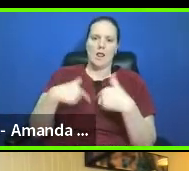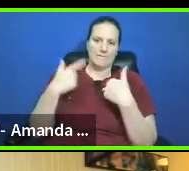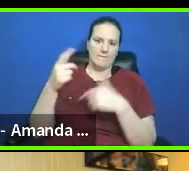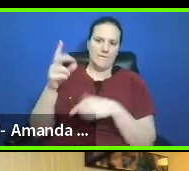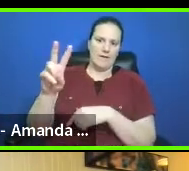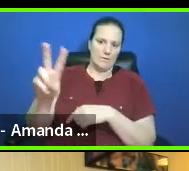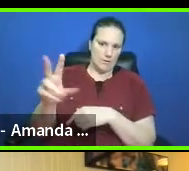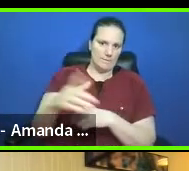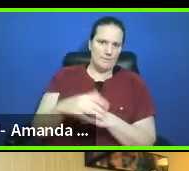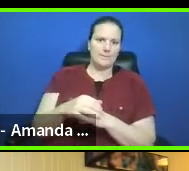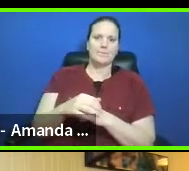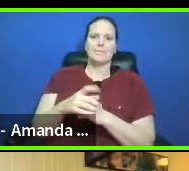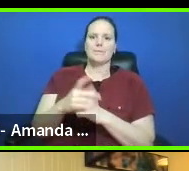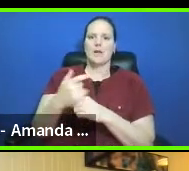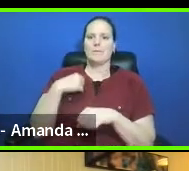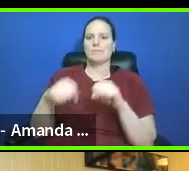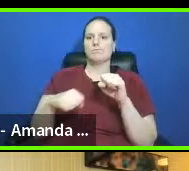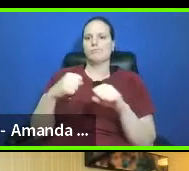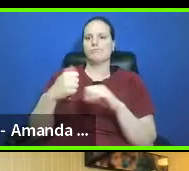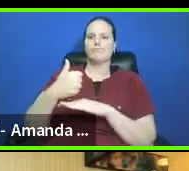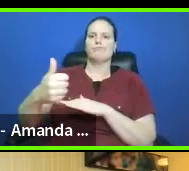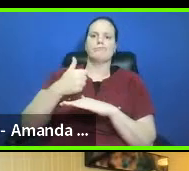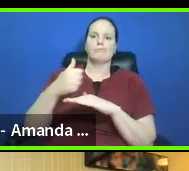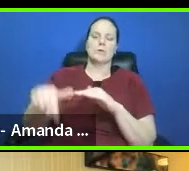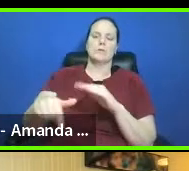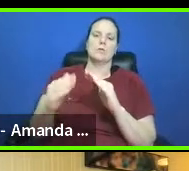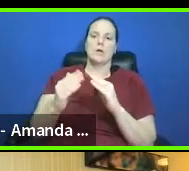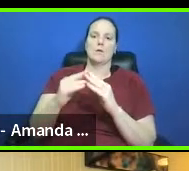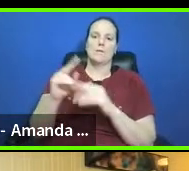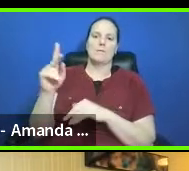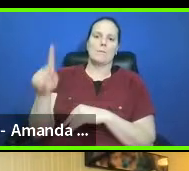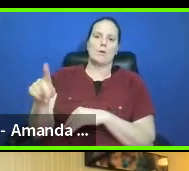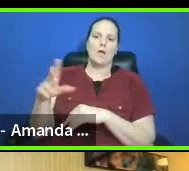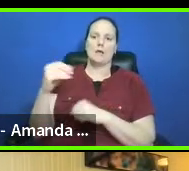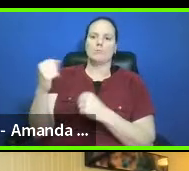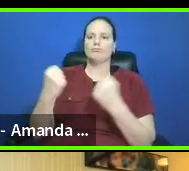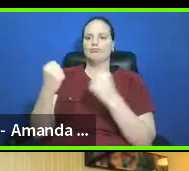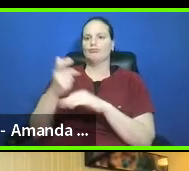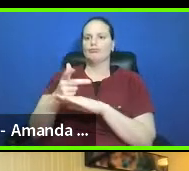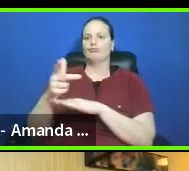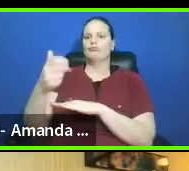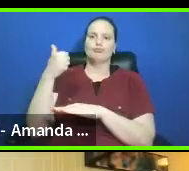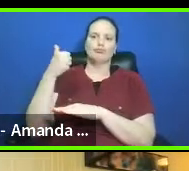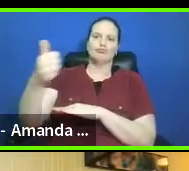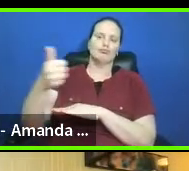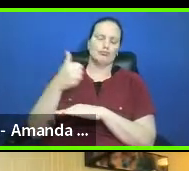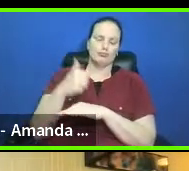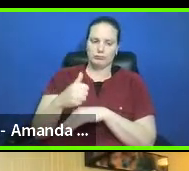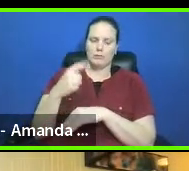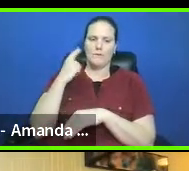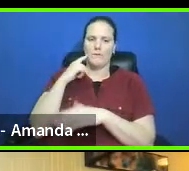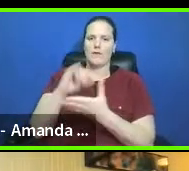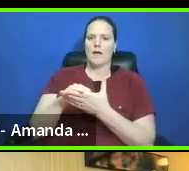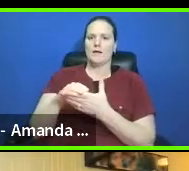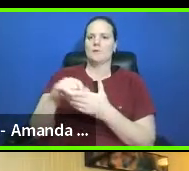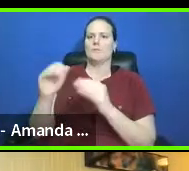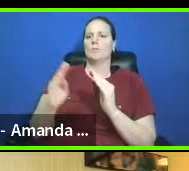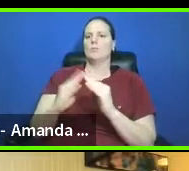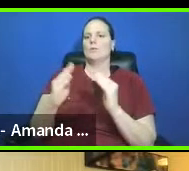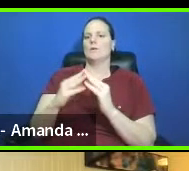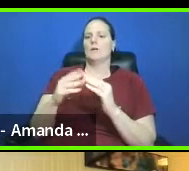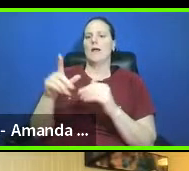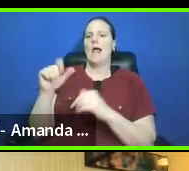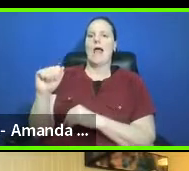am a bicycle commuter to downtown Portland, as well as an auto commuter to downtown Portland. I'm an at-large